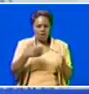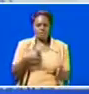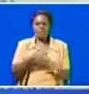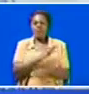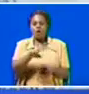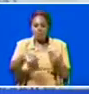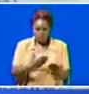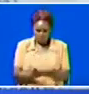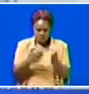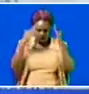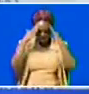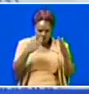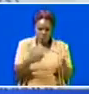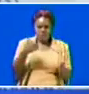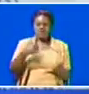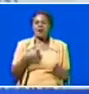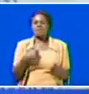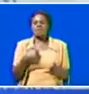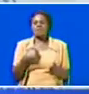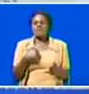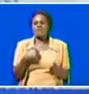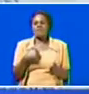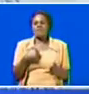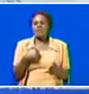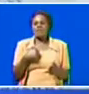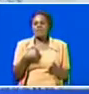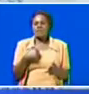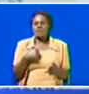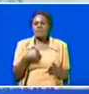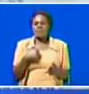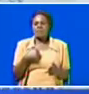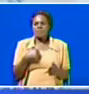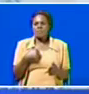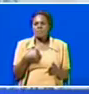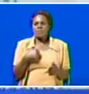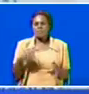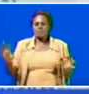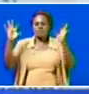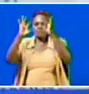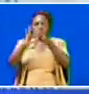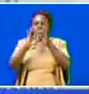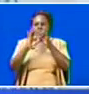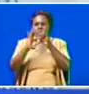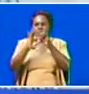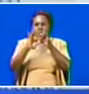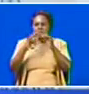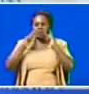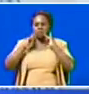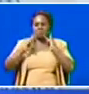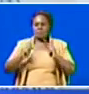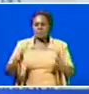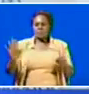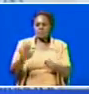of us are committed to having a united,